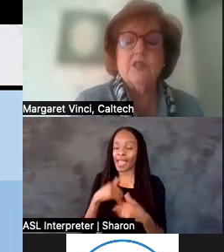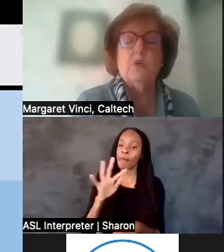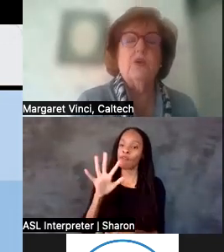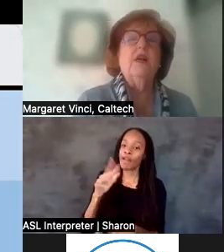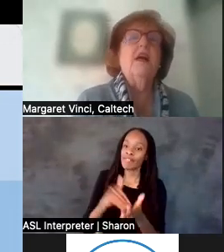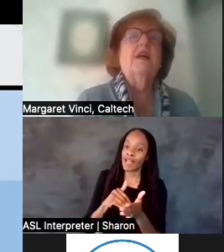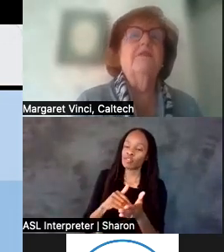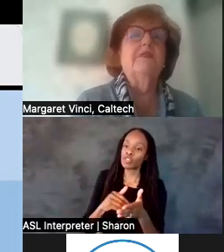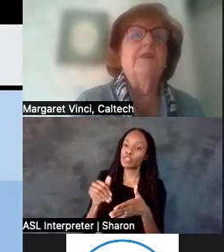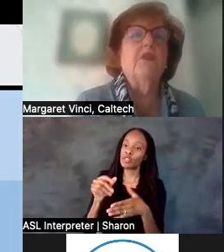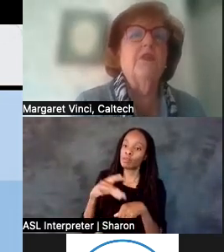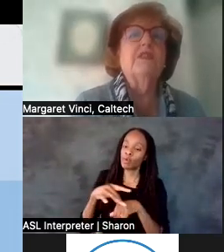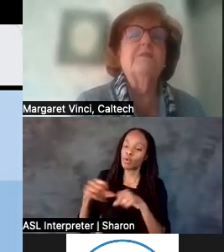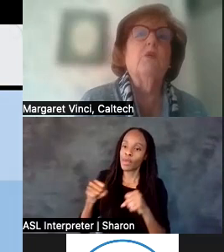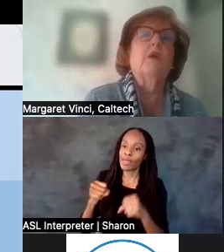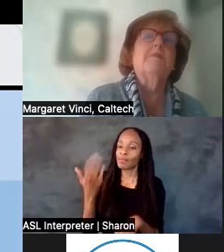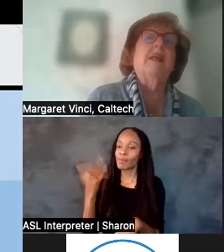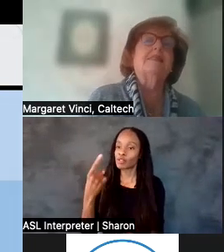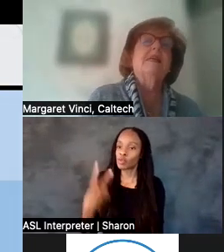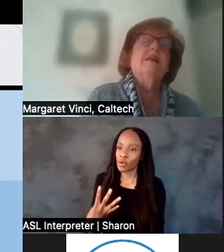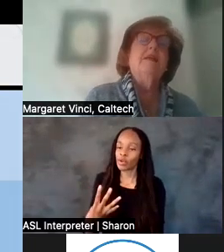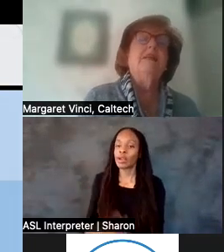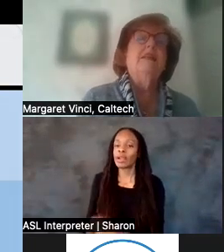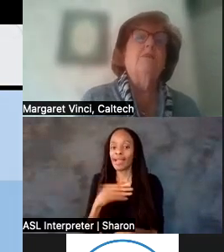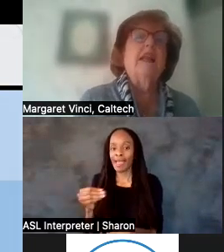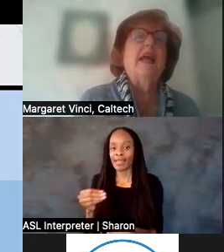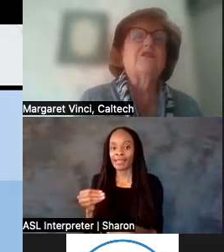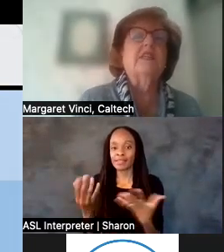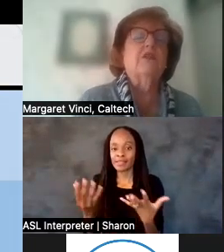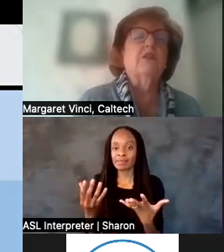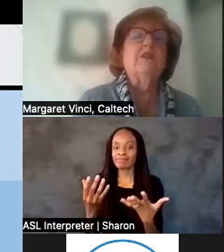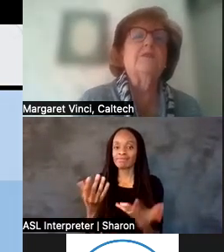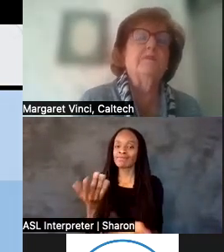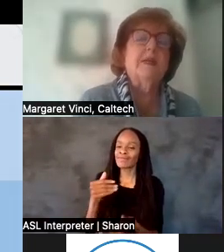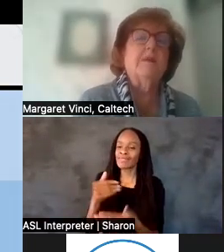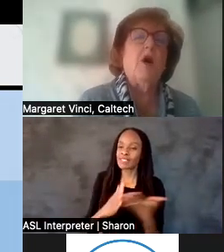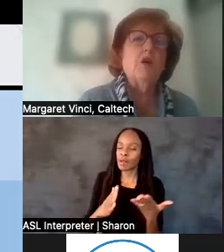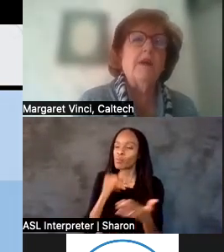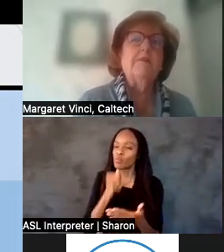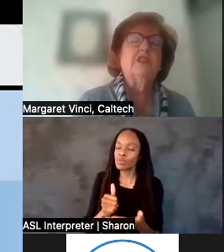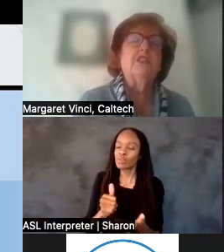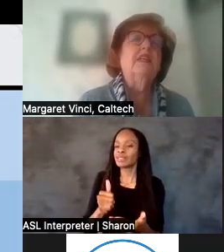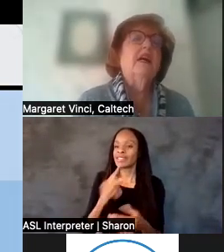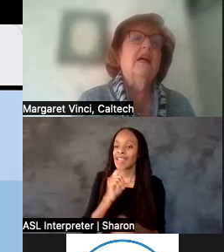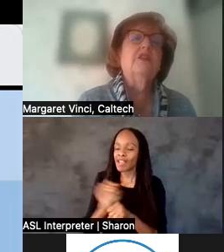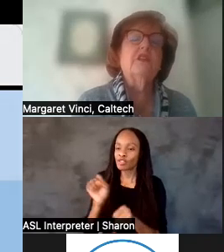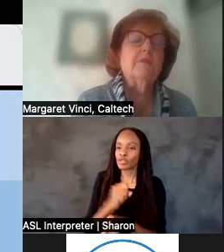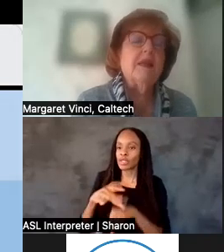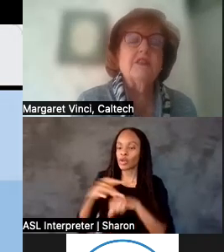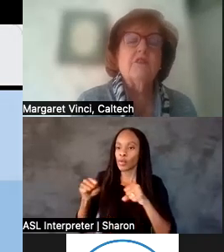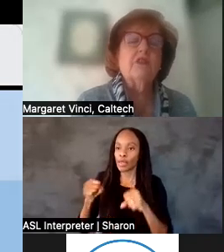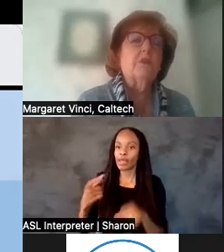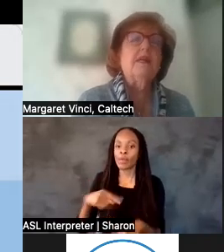in the last quarter. 154 of those have been quarry blasts, meaning that they weren't actually earthquakes. We do pick up all ground motion.